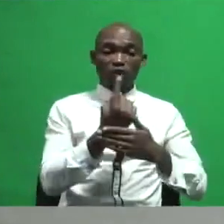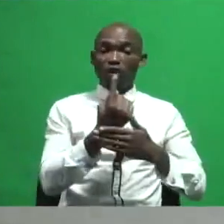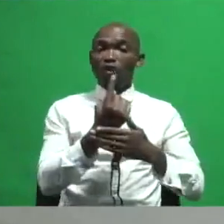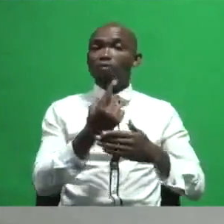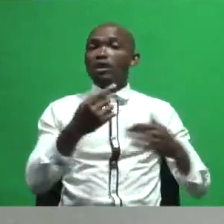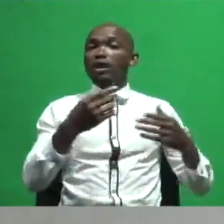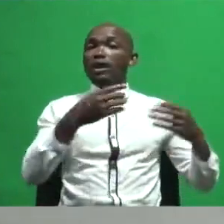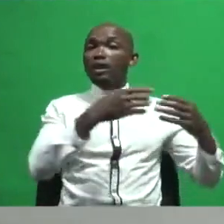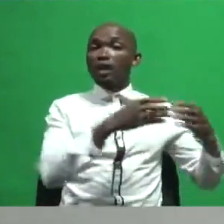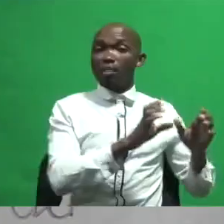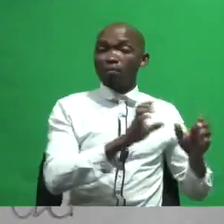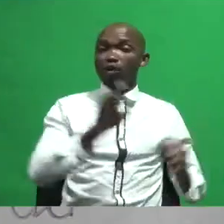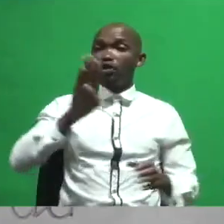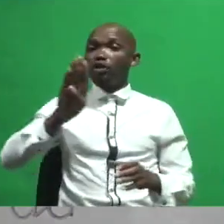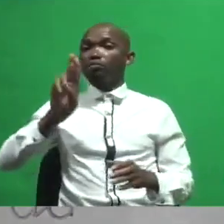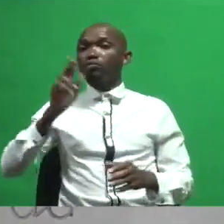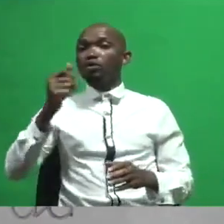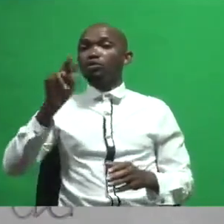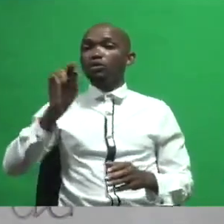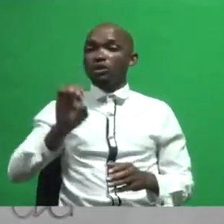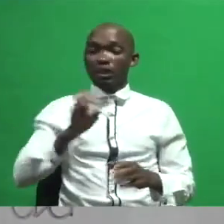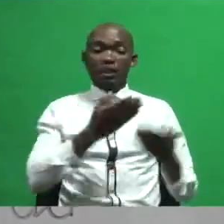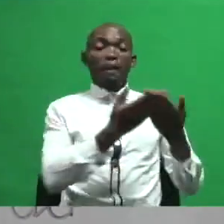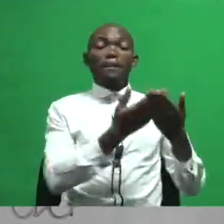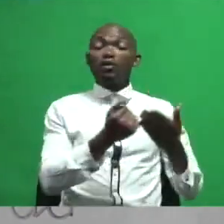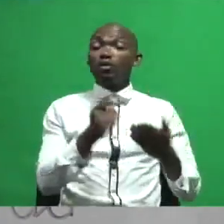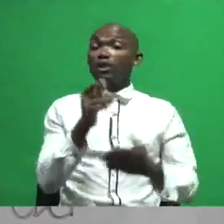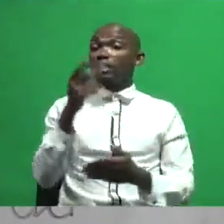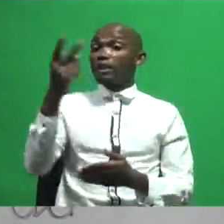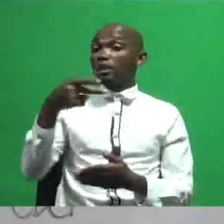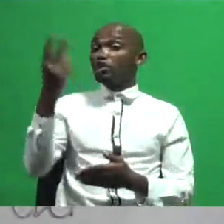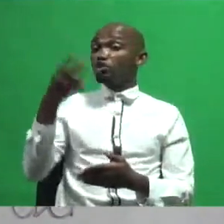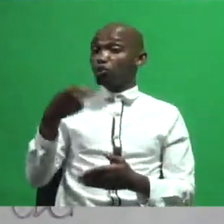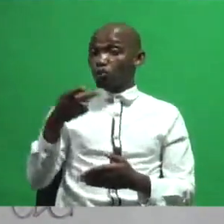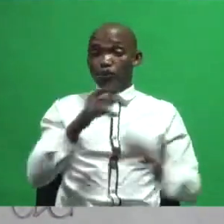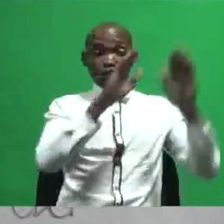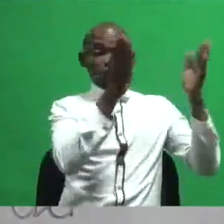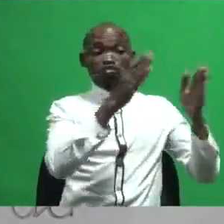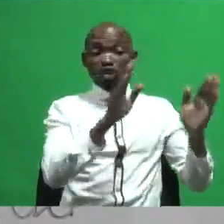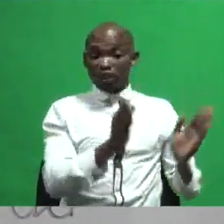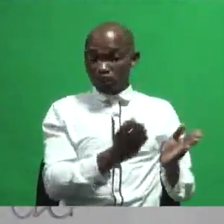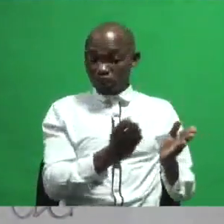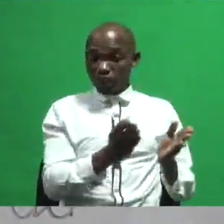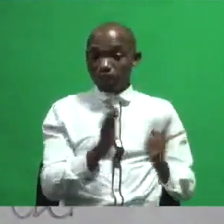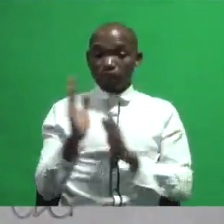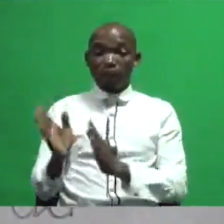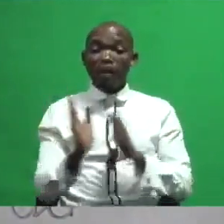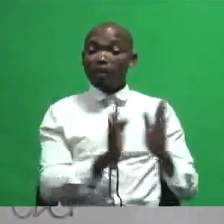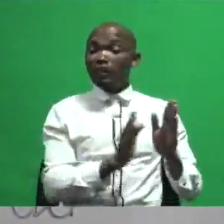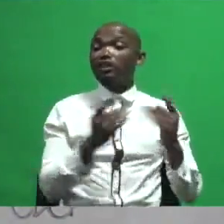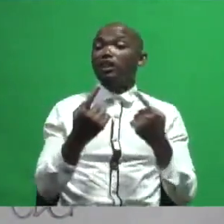from the compound of butane, because these 2 structures